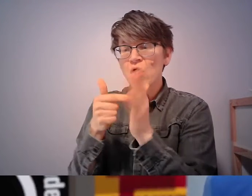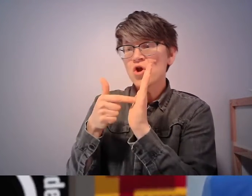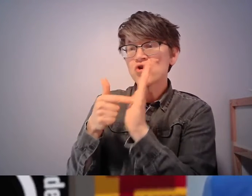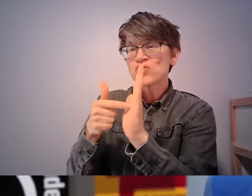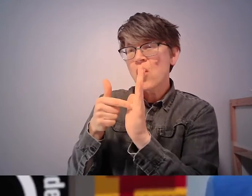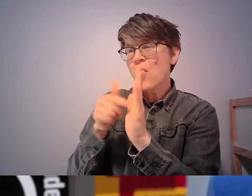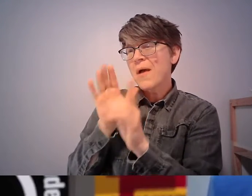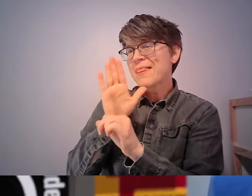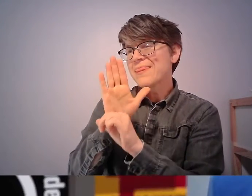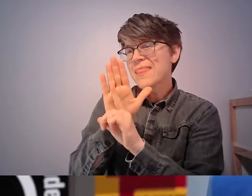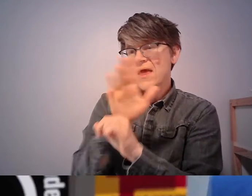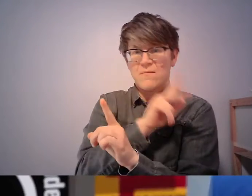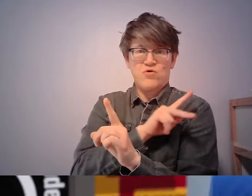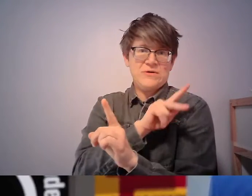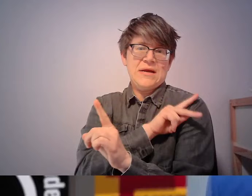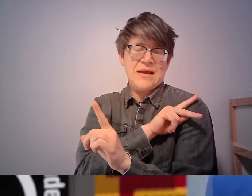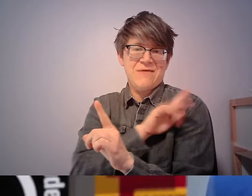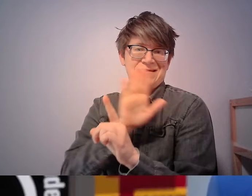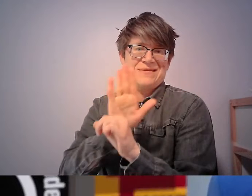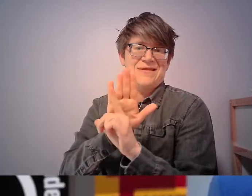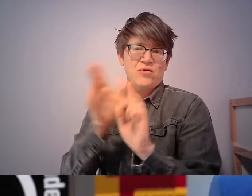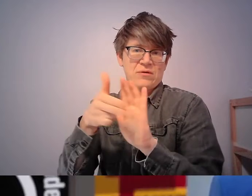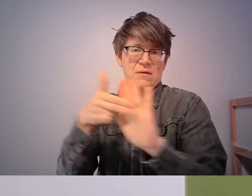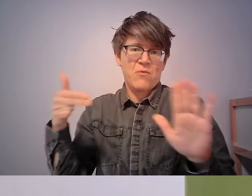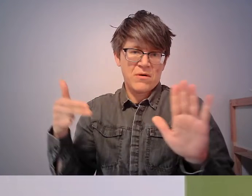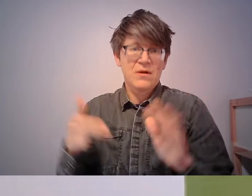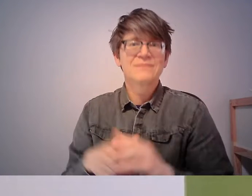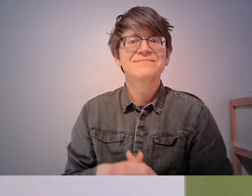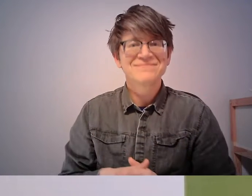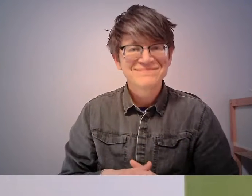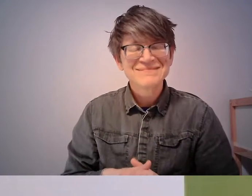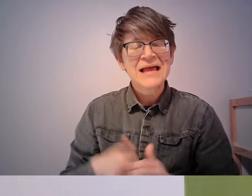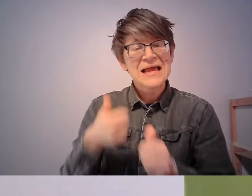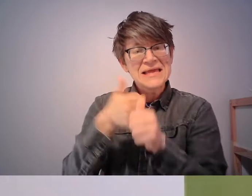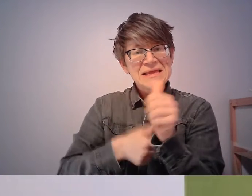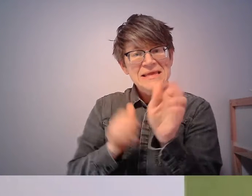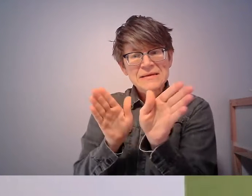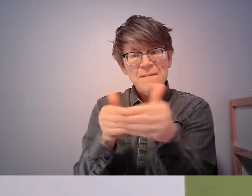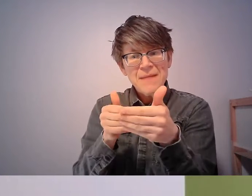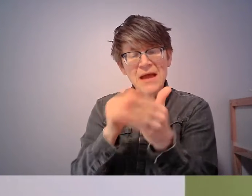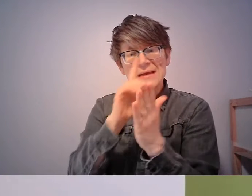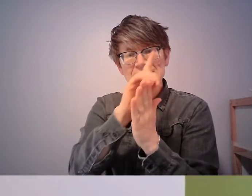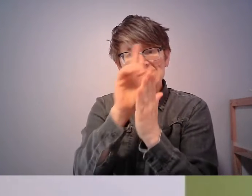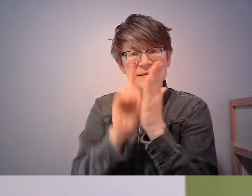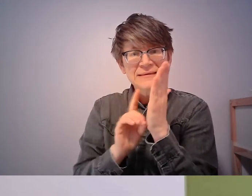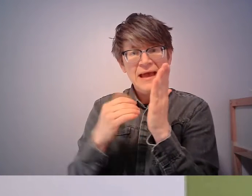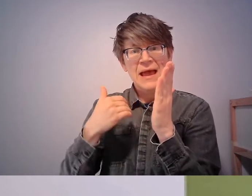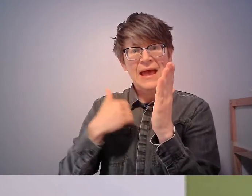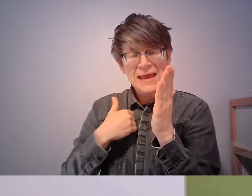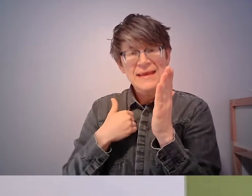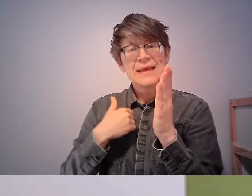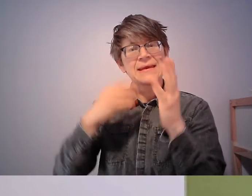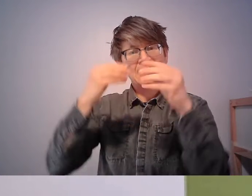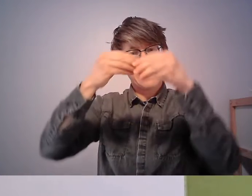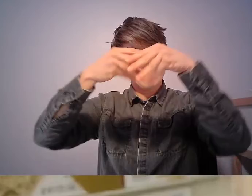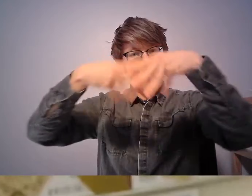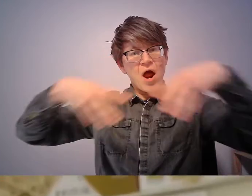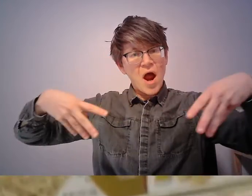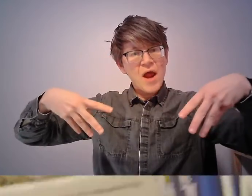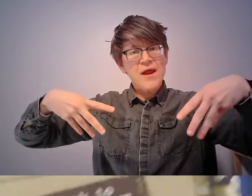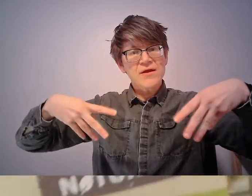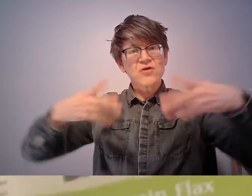individual personalities and their brands. Each package design creates levels of typographic